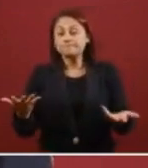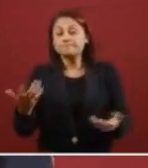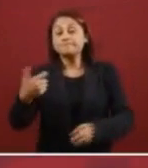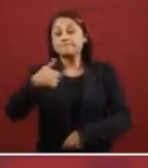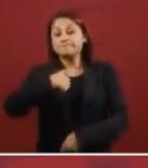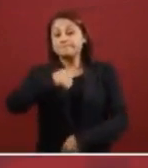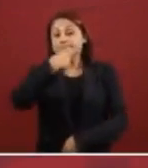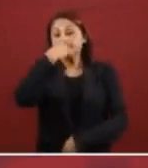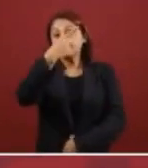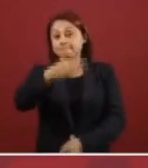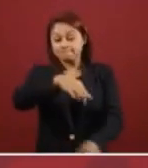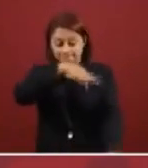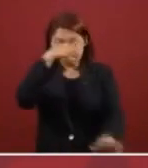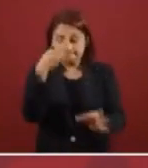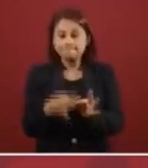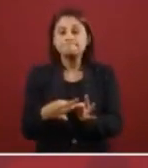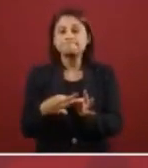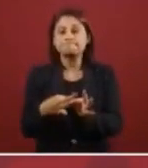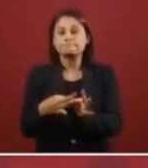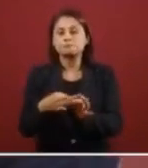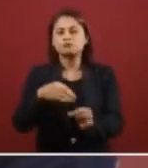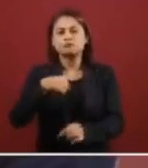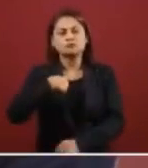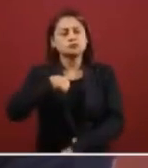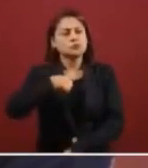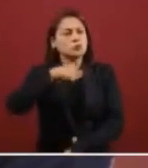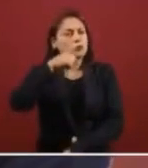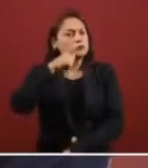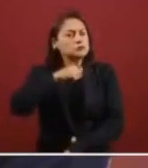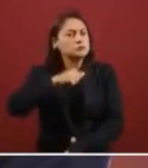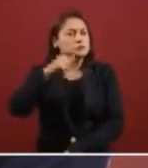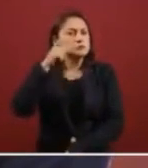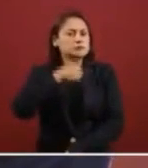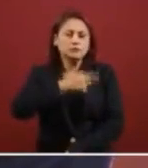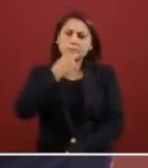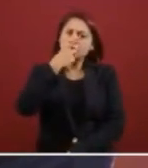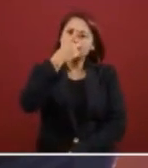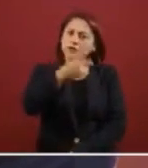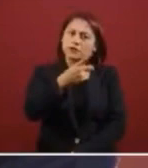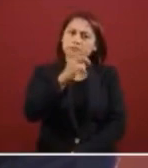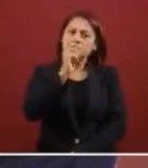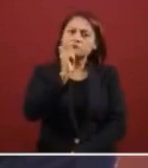I've always been current. Siempre manifestando I always manifest